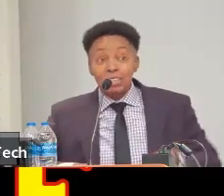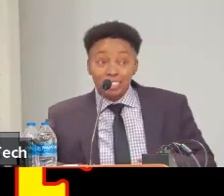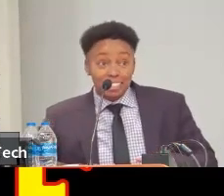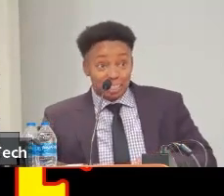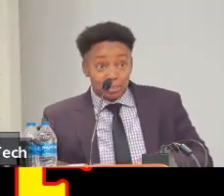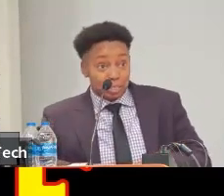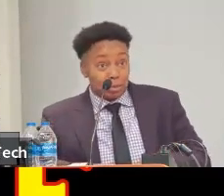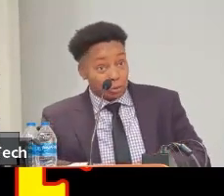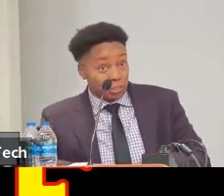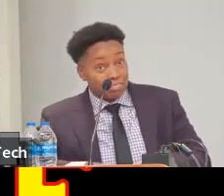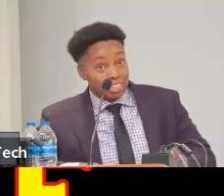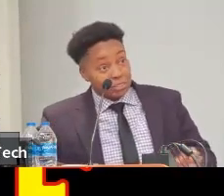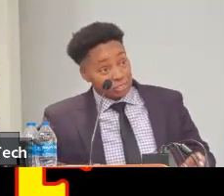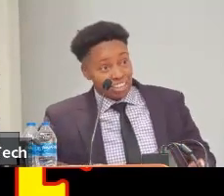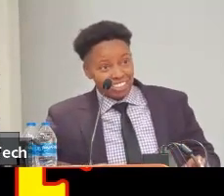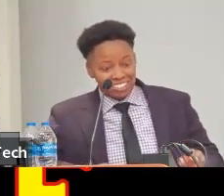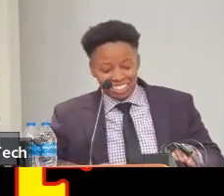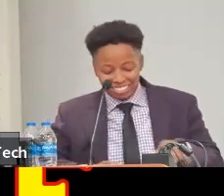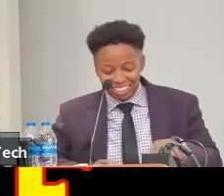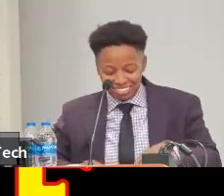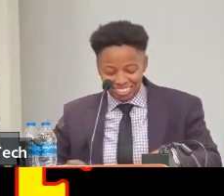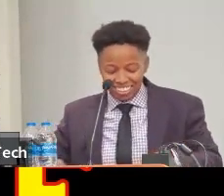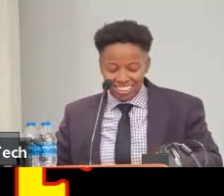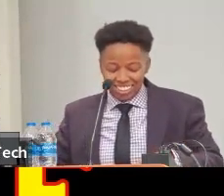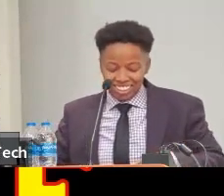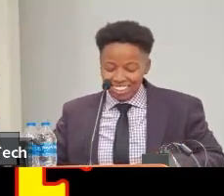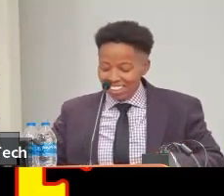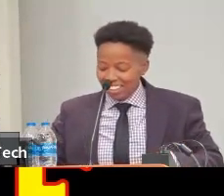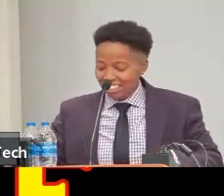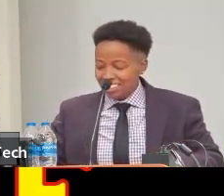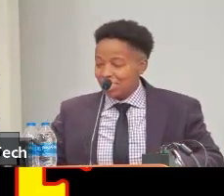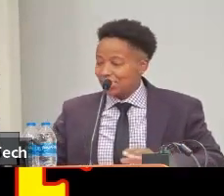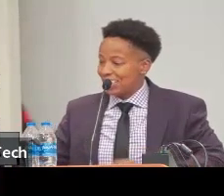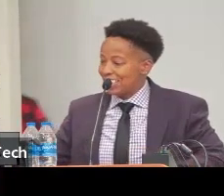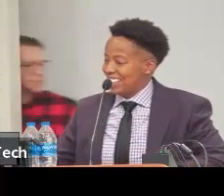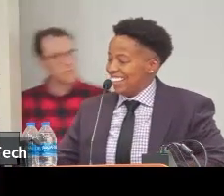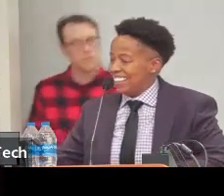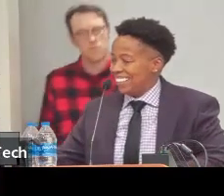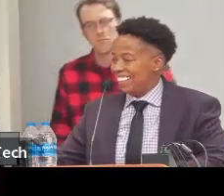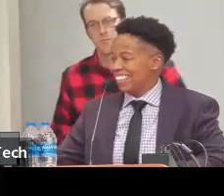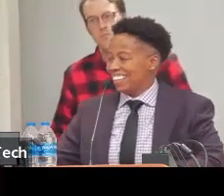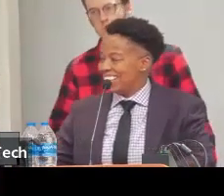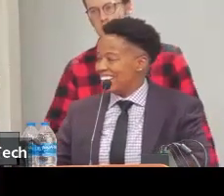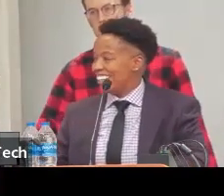She can do everything, including recording a video and driving at the same time. So,